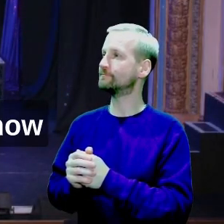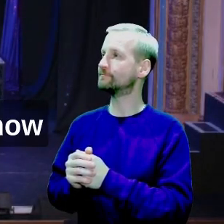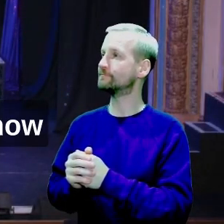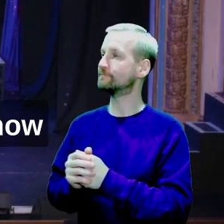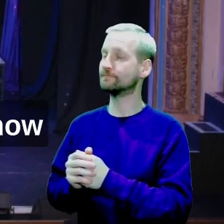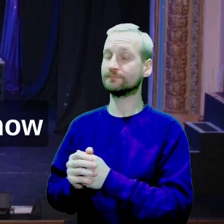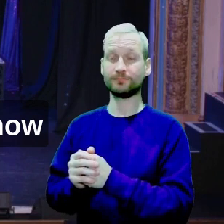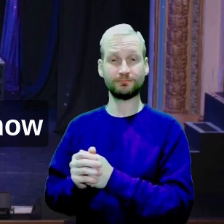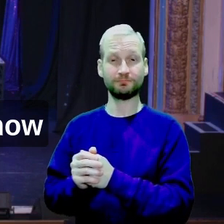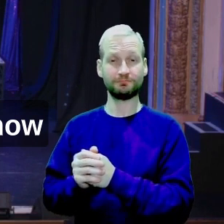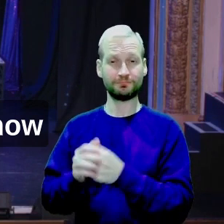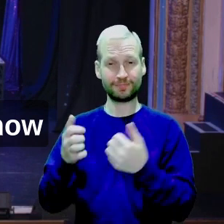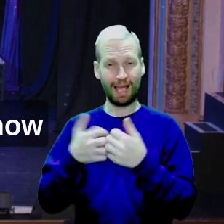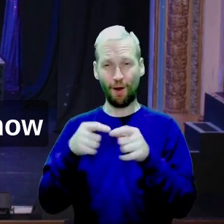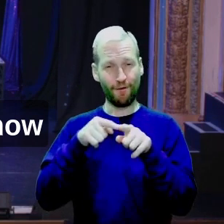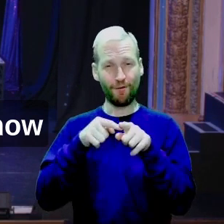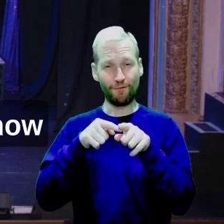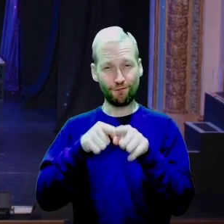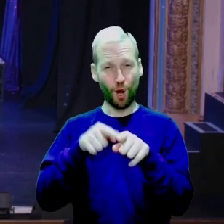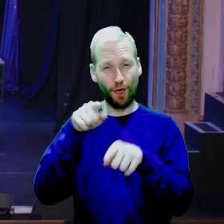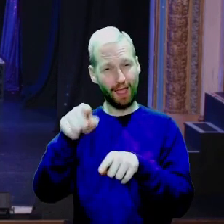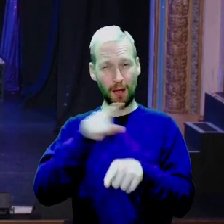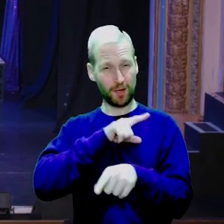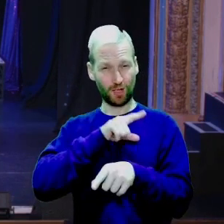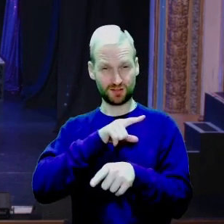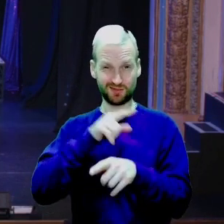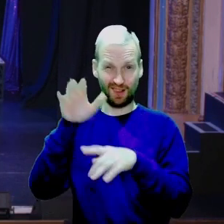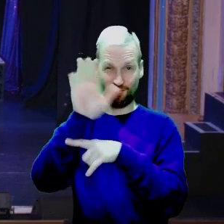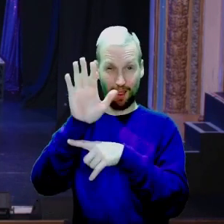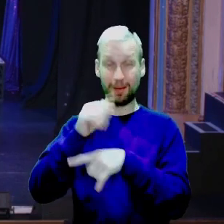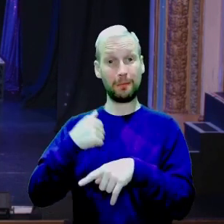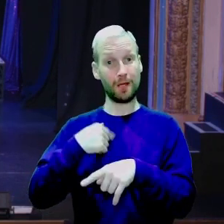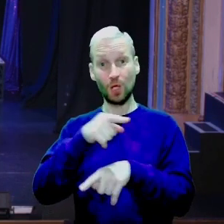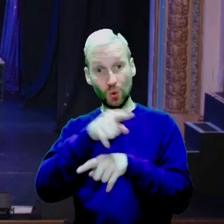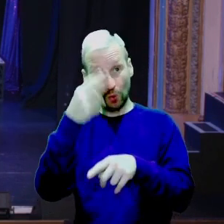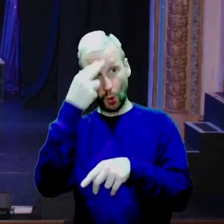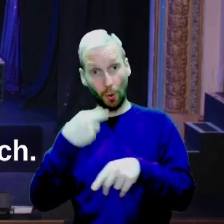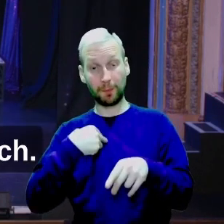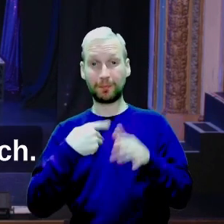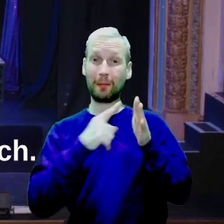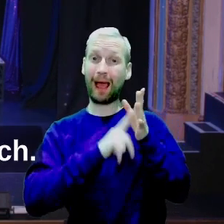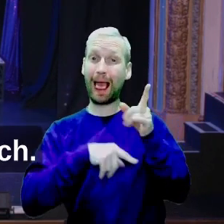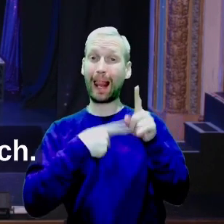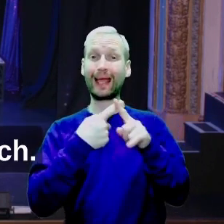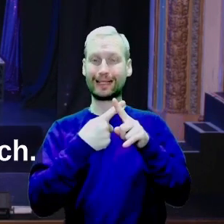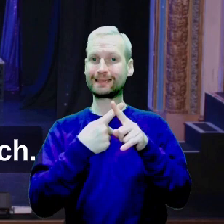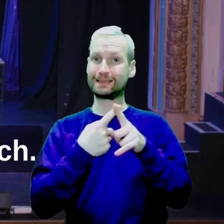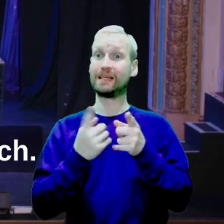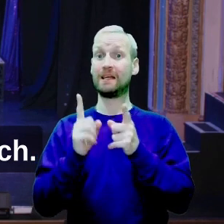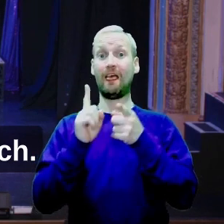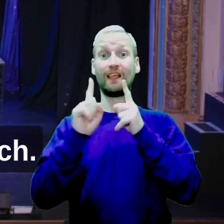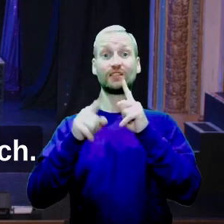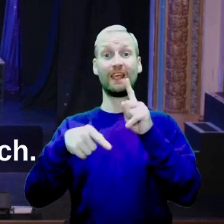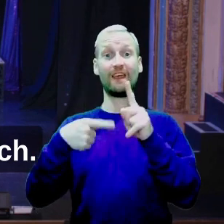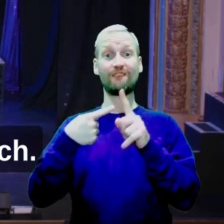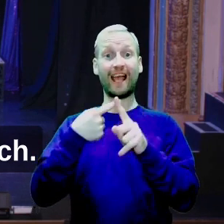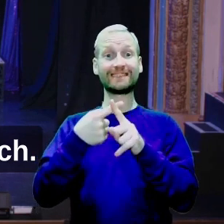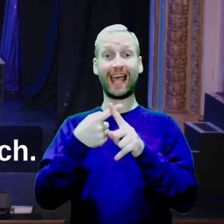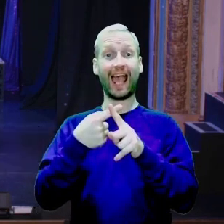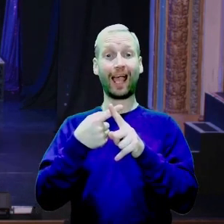I don't really know how to follow that thing, because I was in that as well. But for those of you who don't know me, my name is Alex Stewart, and for my sins, I'm the Chief Exec of